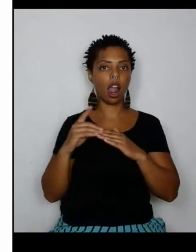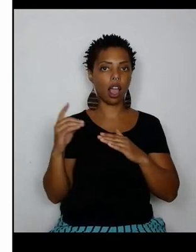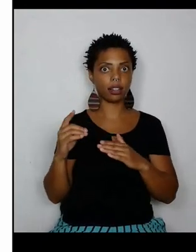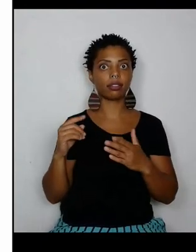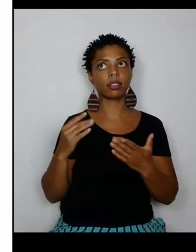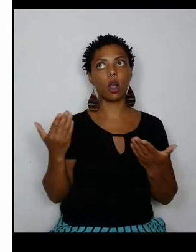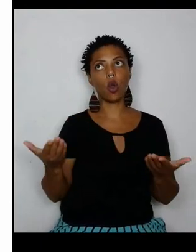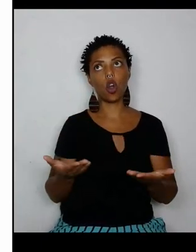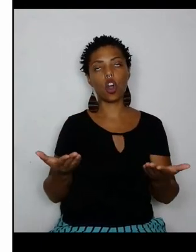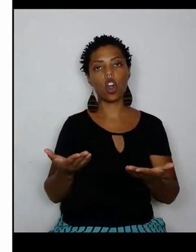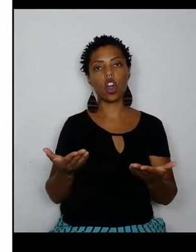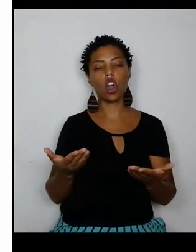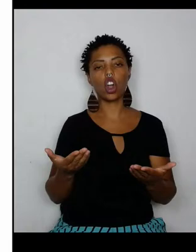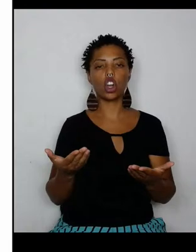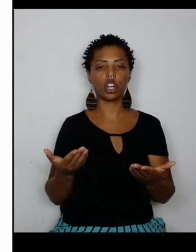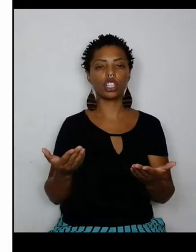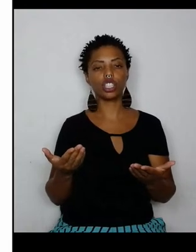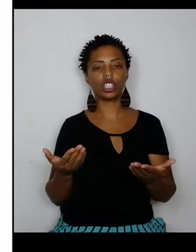dollars